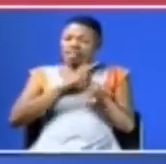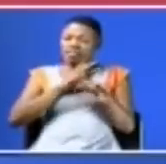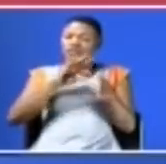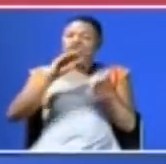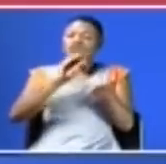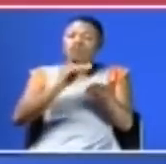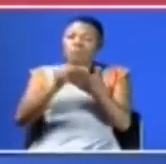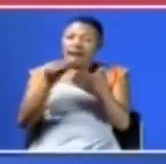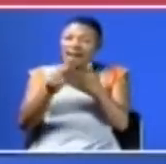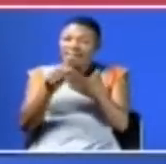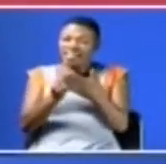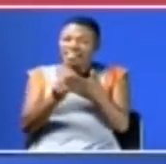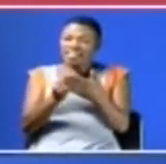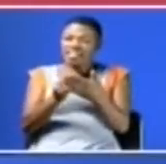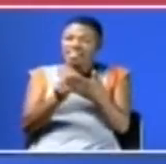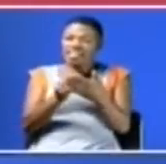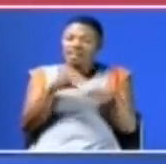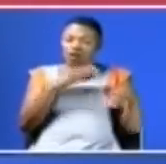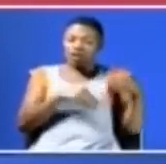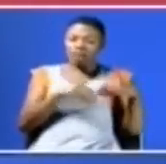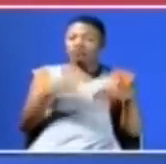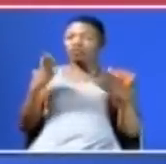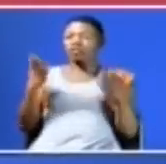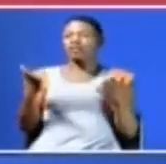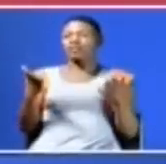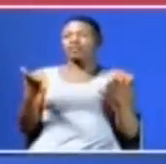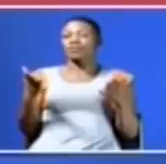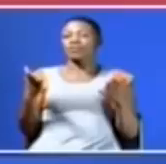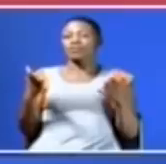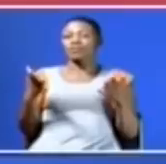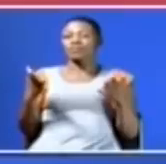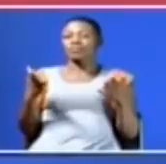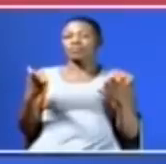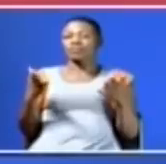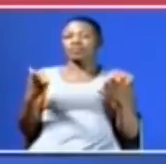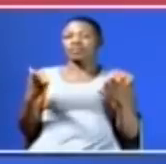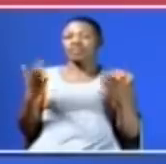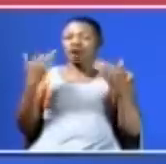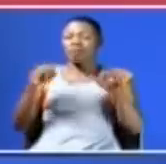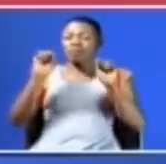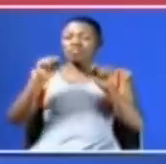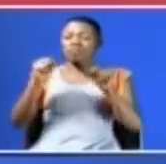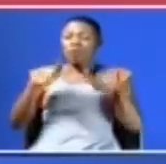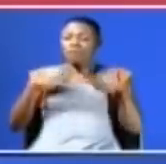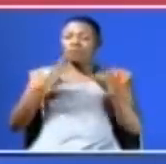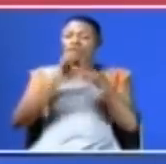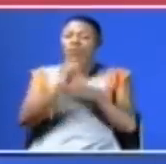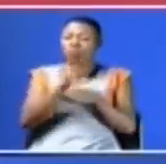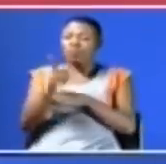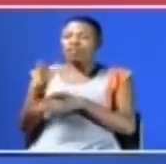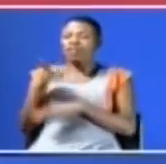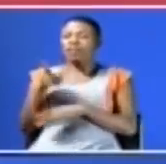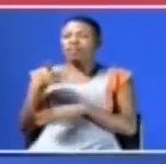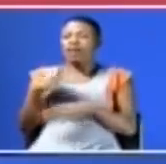financial corruption scandals that we know of. Okay? So he can be blackmailed. People know, people close to